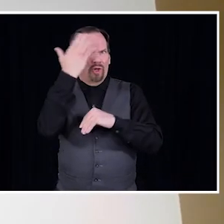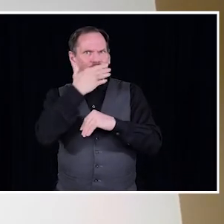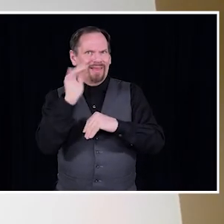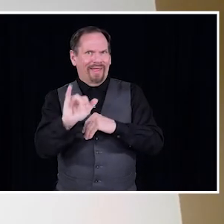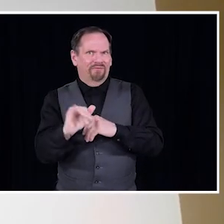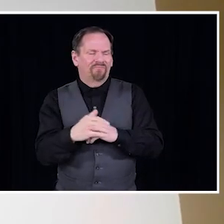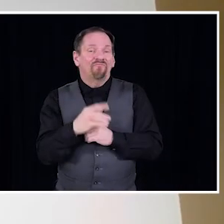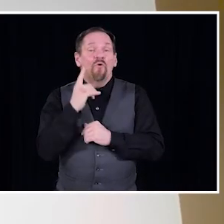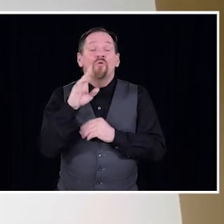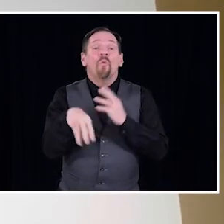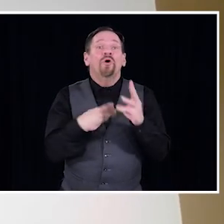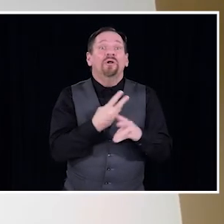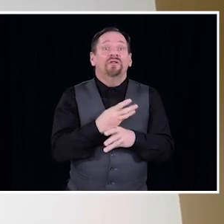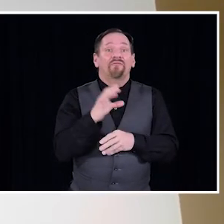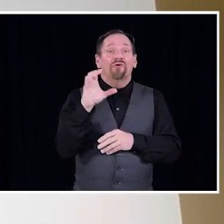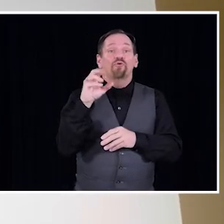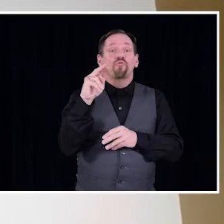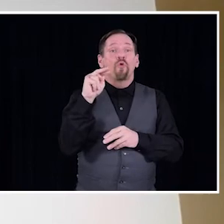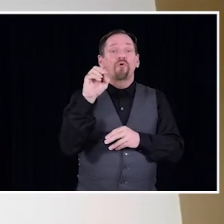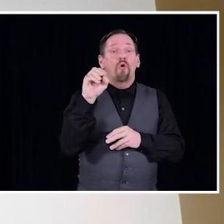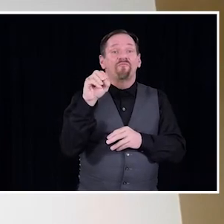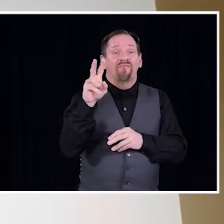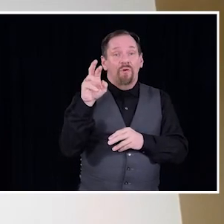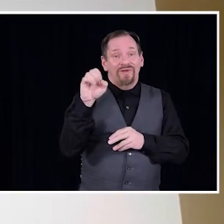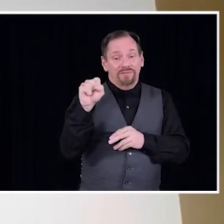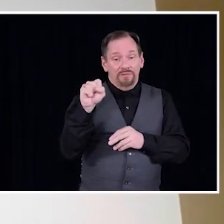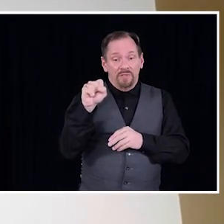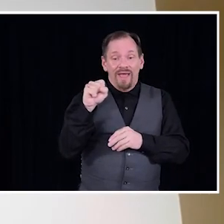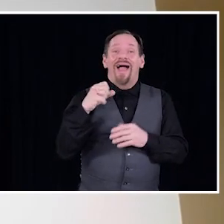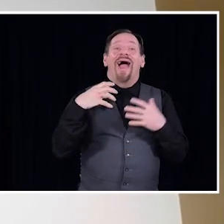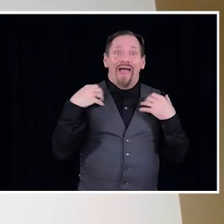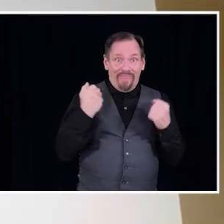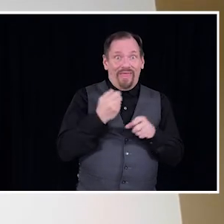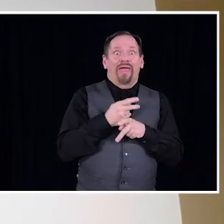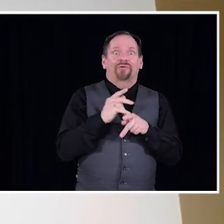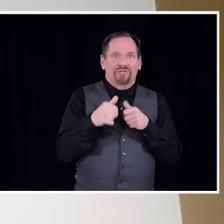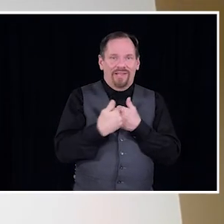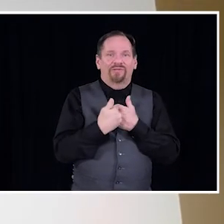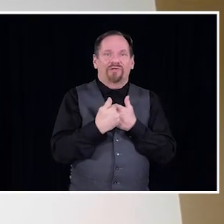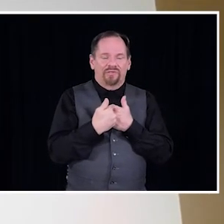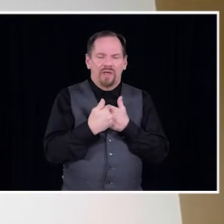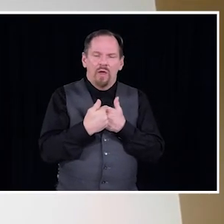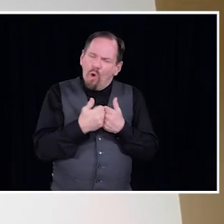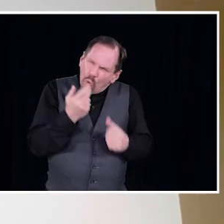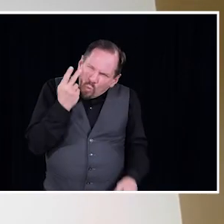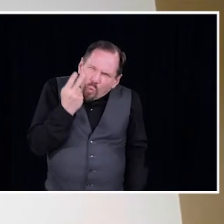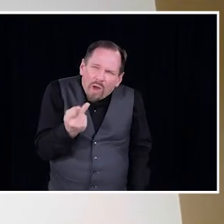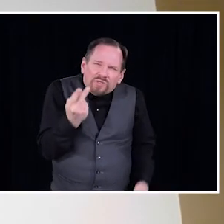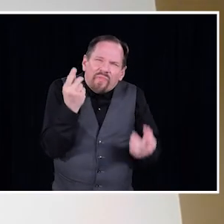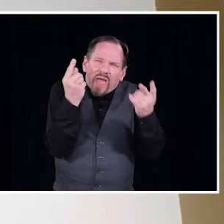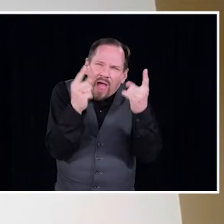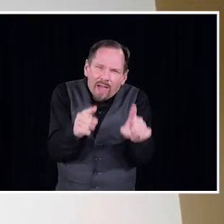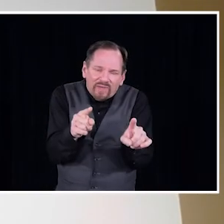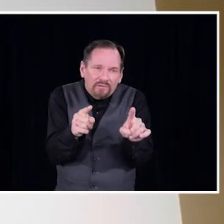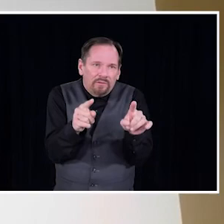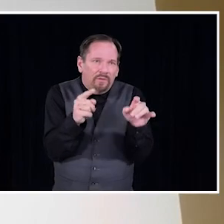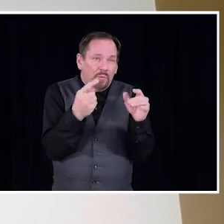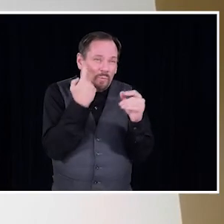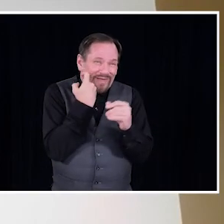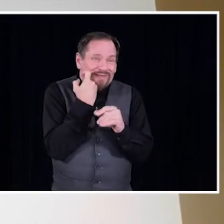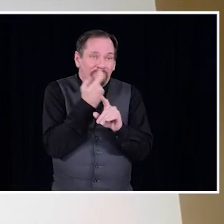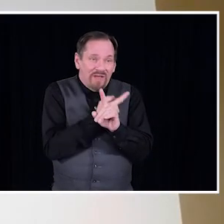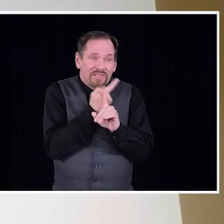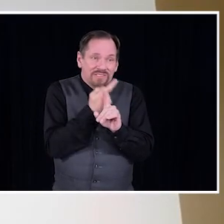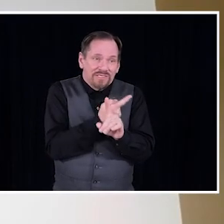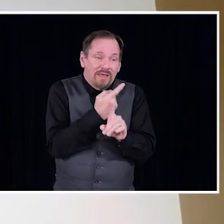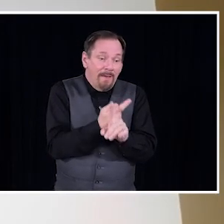reminder of the healthcare challenges facing America and the world. Watching this pandemic unfold, many of us